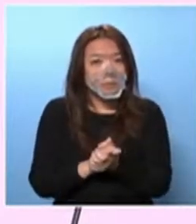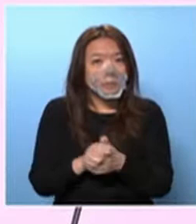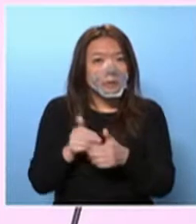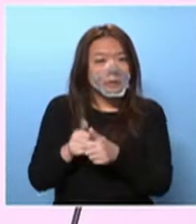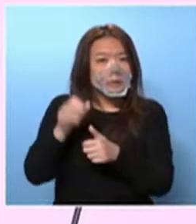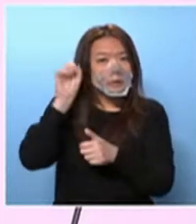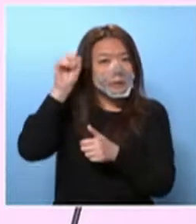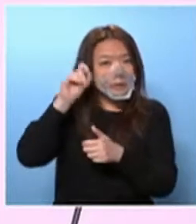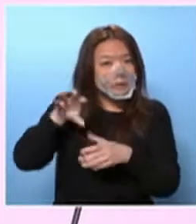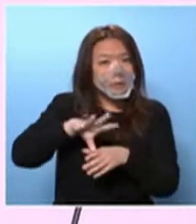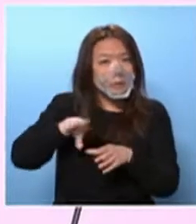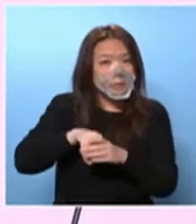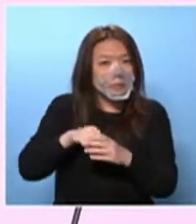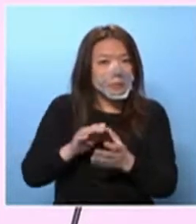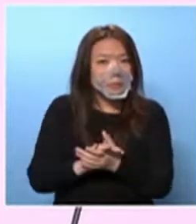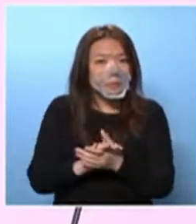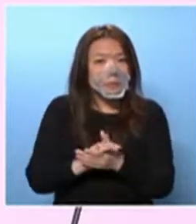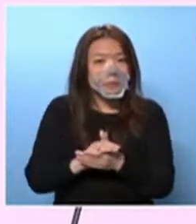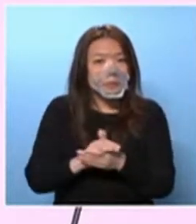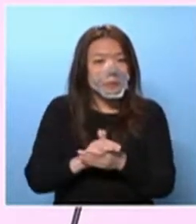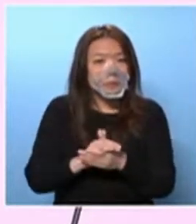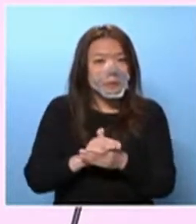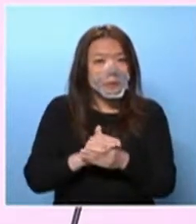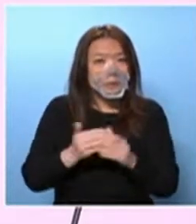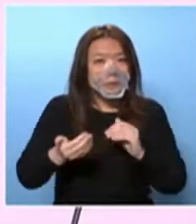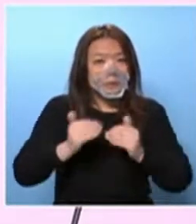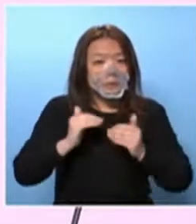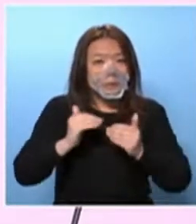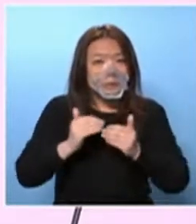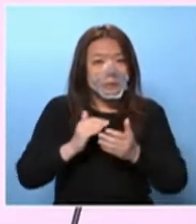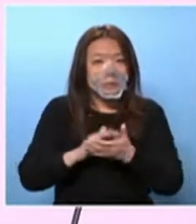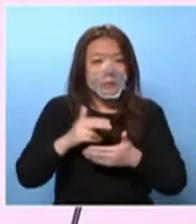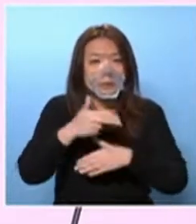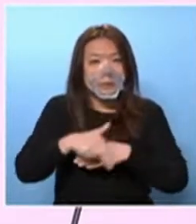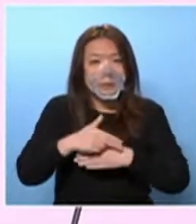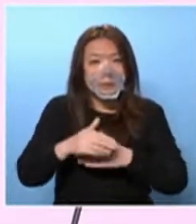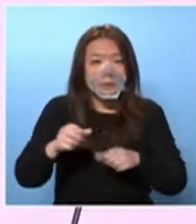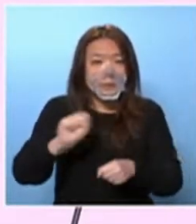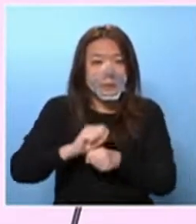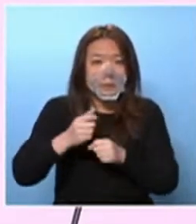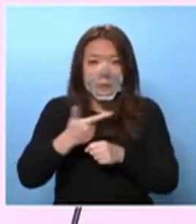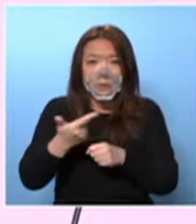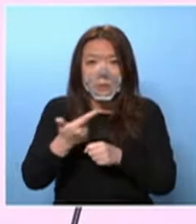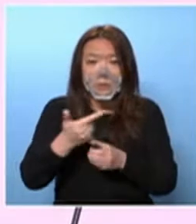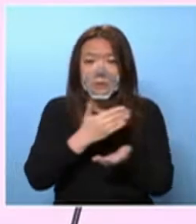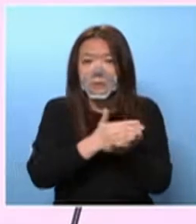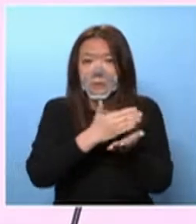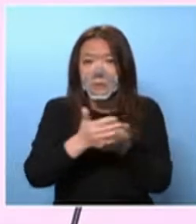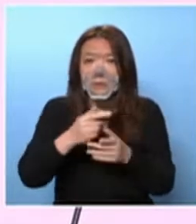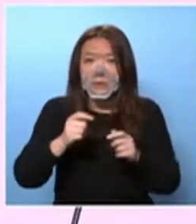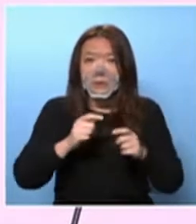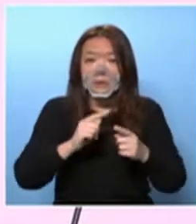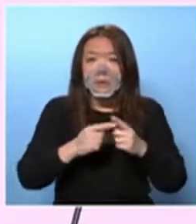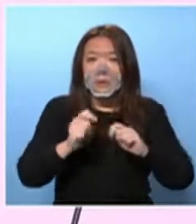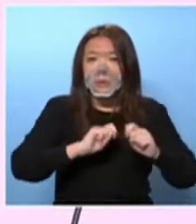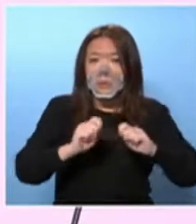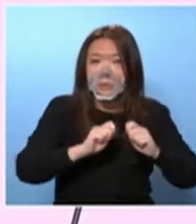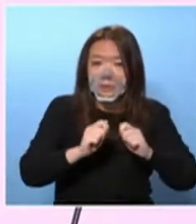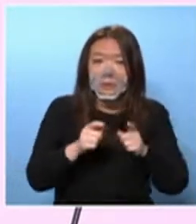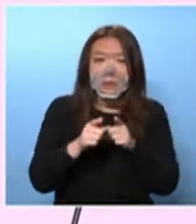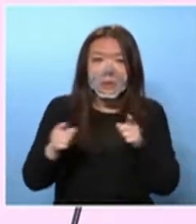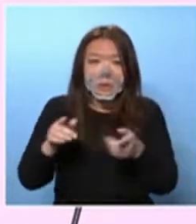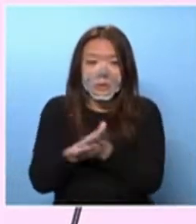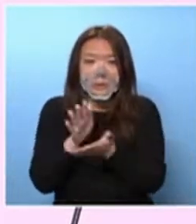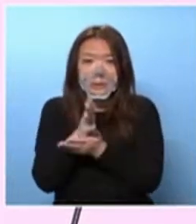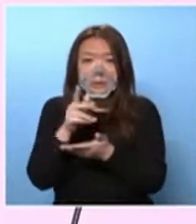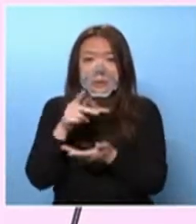the developments of our bond markets. We will progressively implement these recommendations, including expanding the issuance of green bonds, RMB